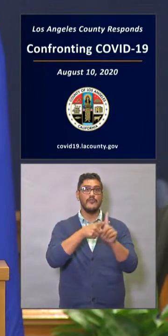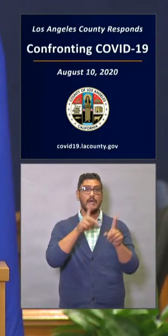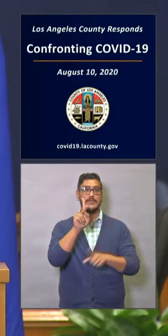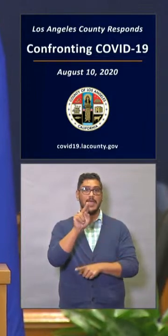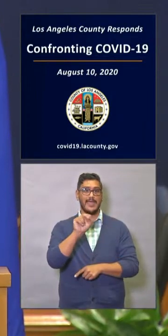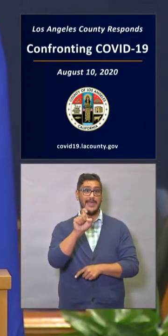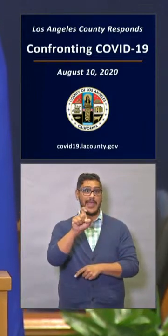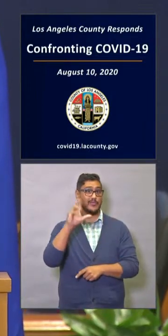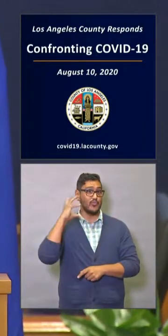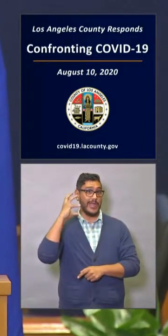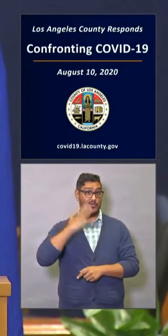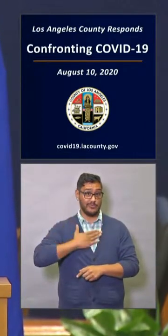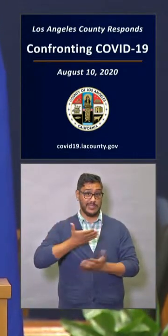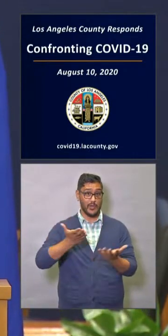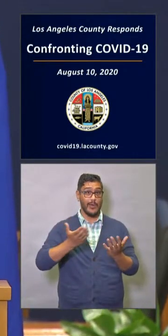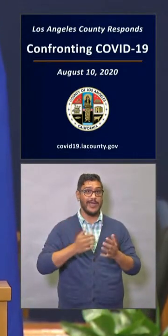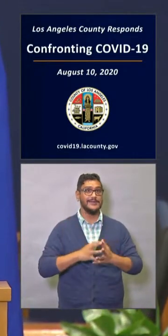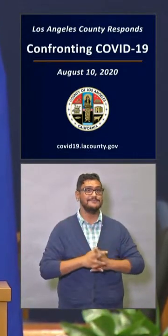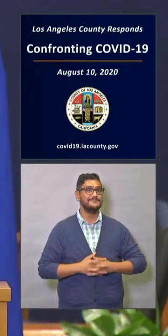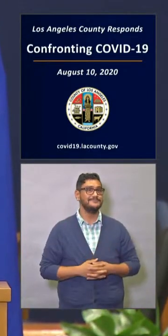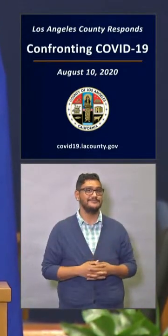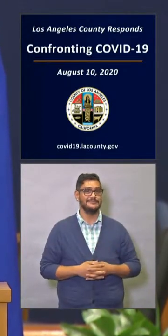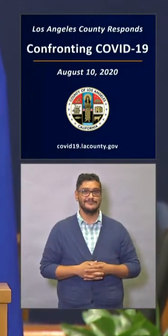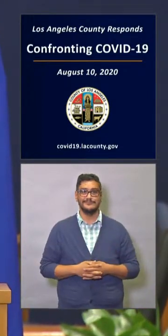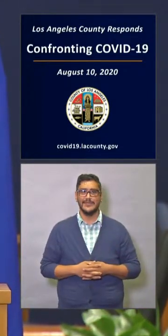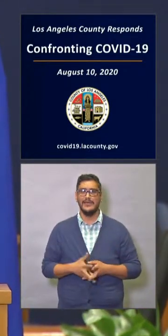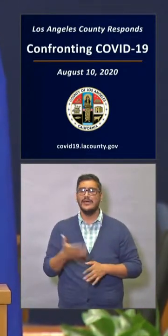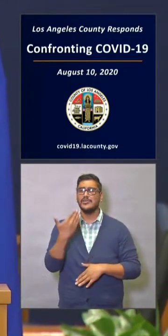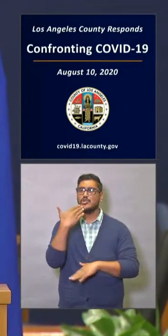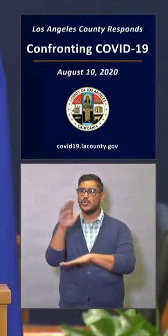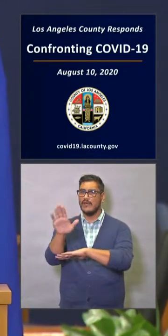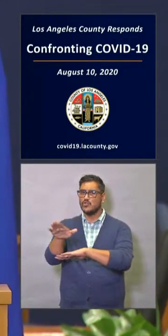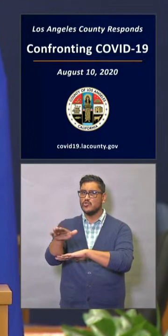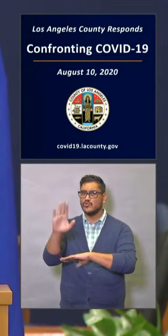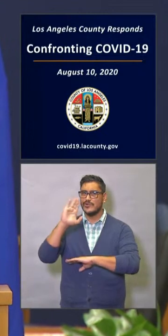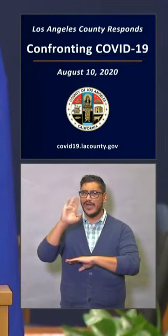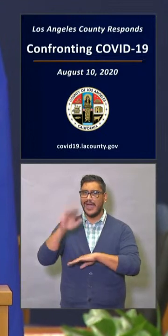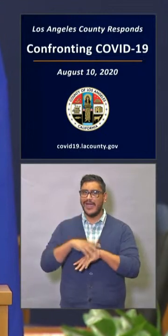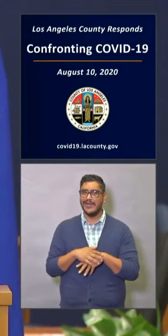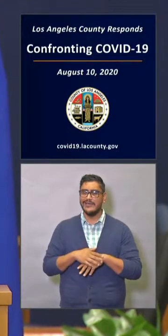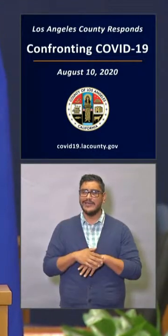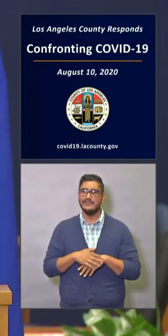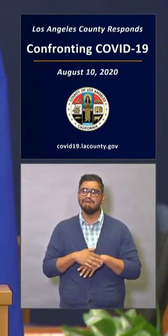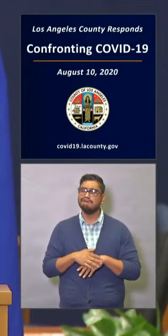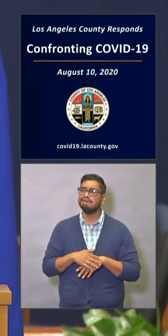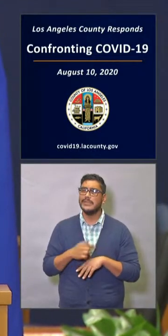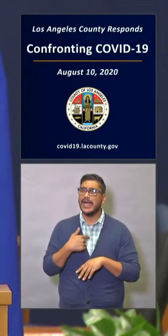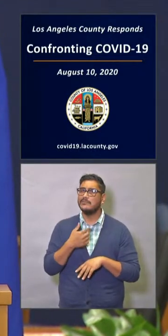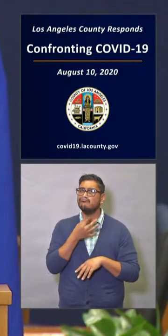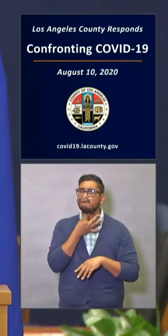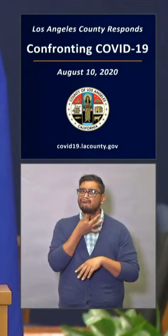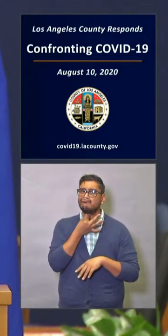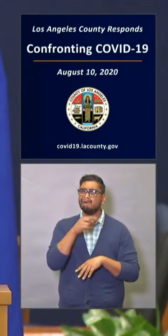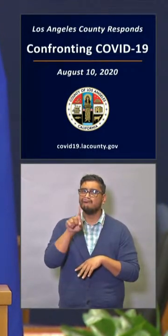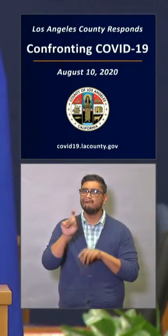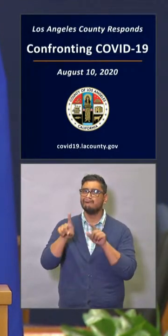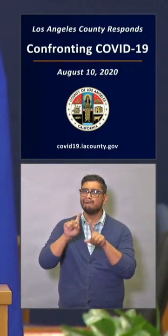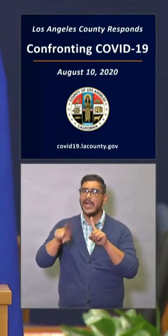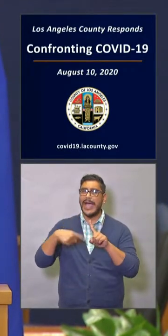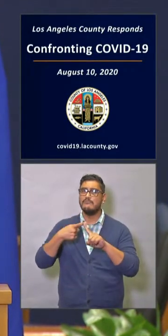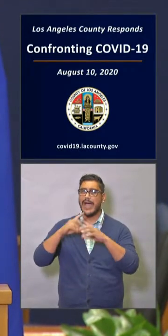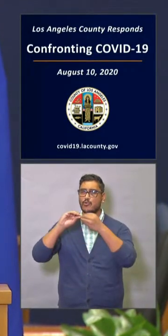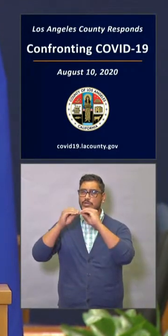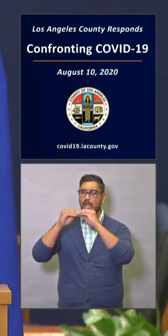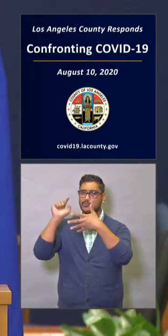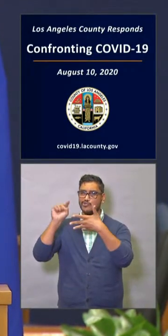KNX Radio. Please go ahead. Good afternoon. I wanted to ask a couple of questions about the